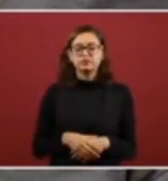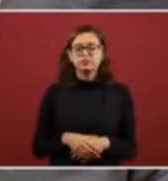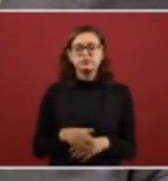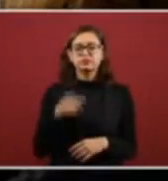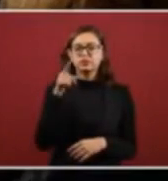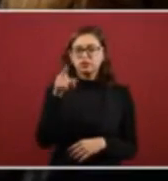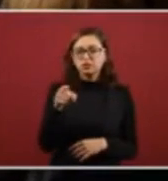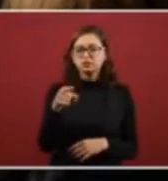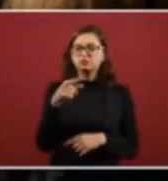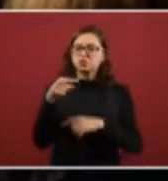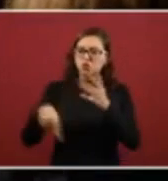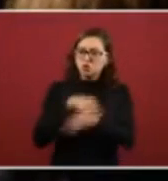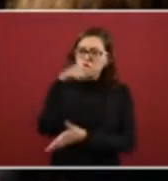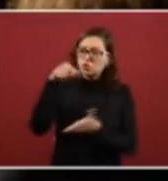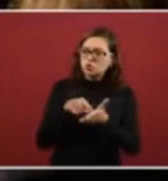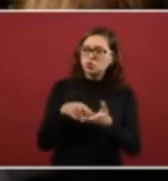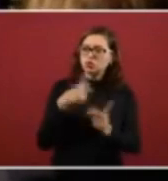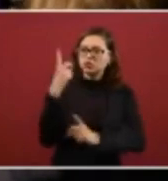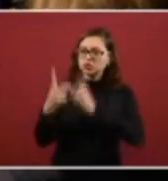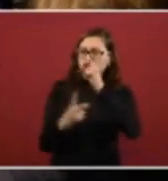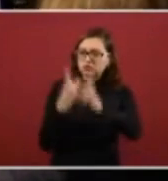to sell campuses